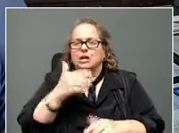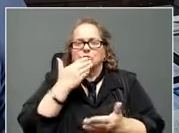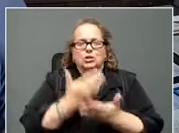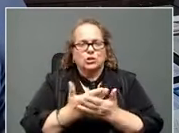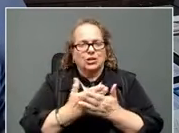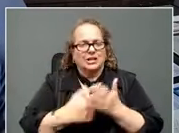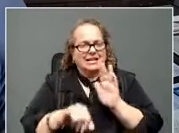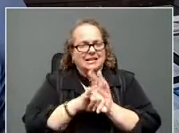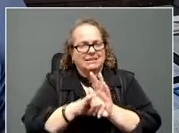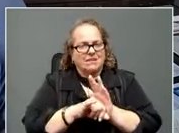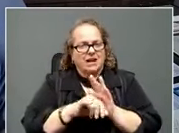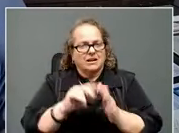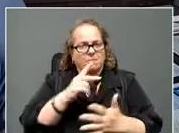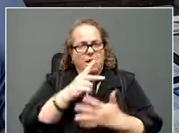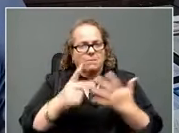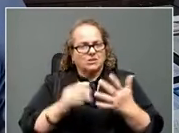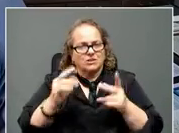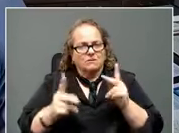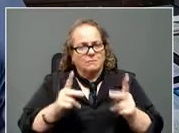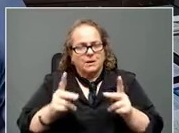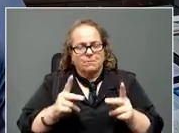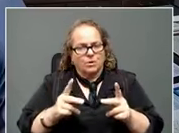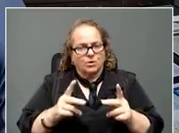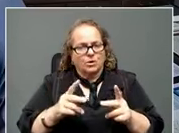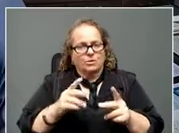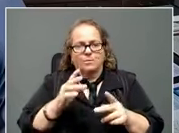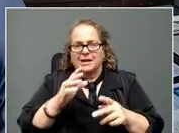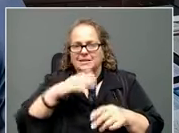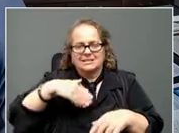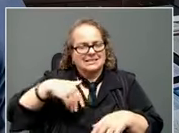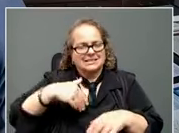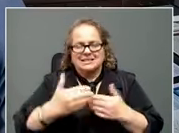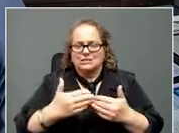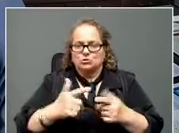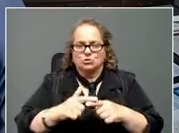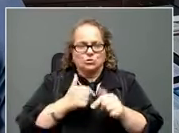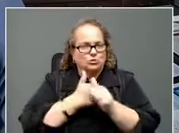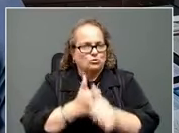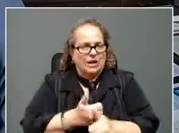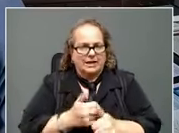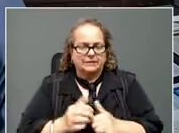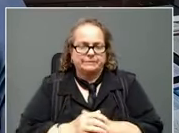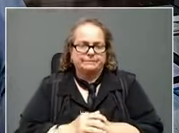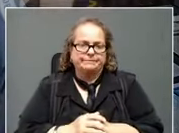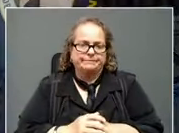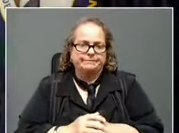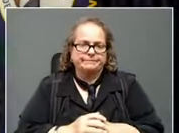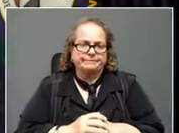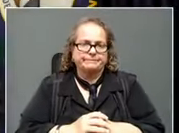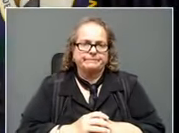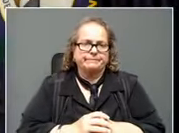clear. But it's not as trackable easily as some of the other metrics. Governor?